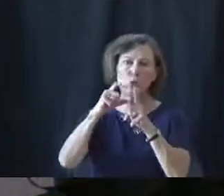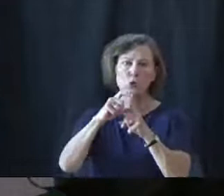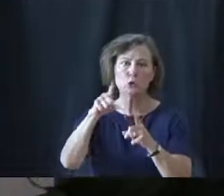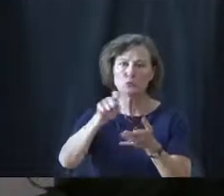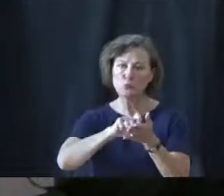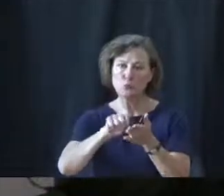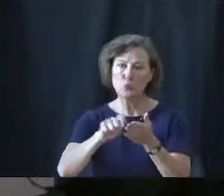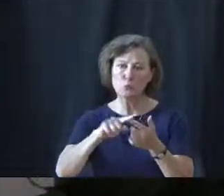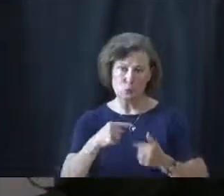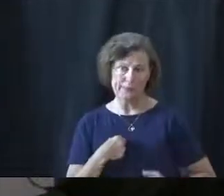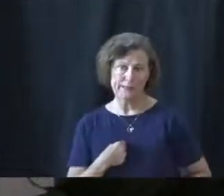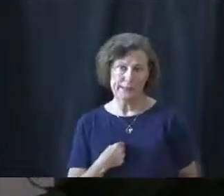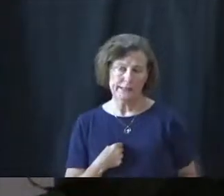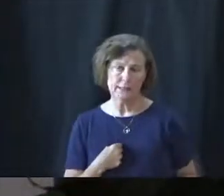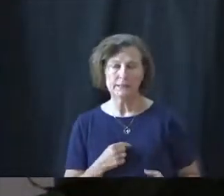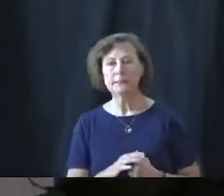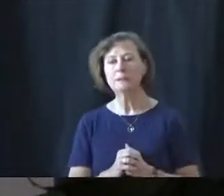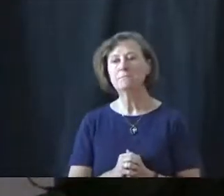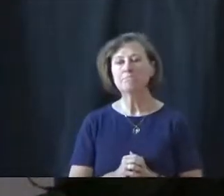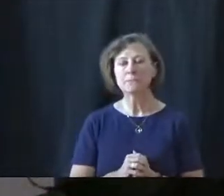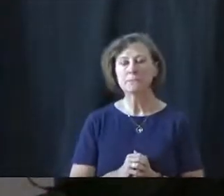me.